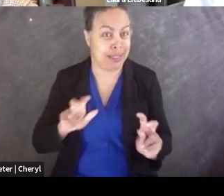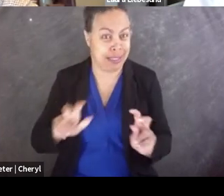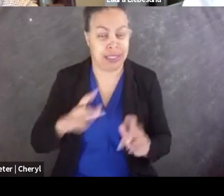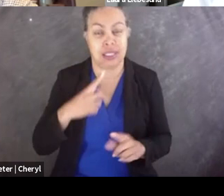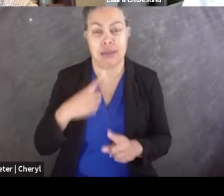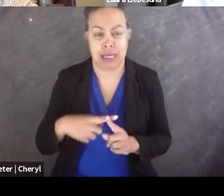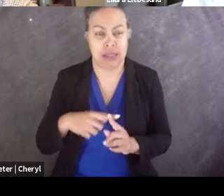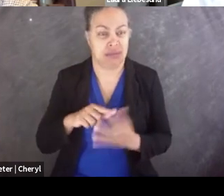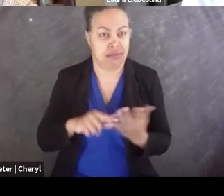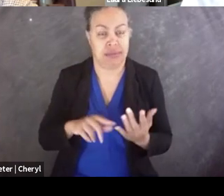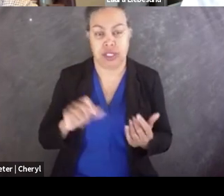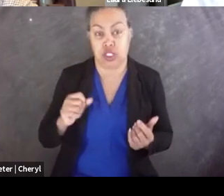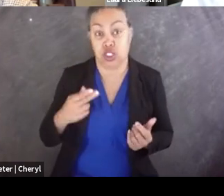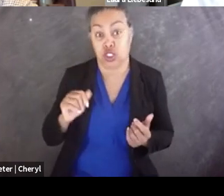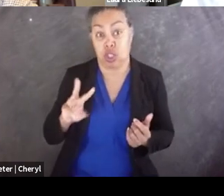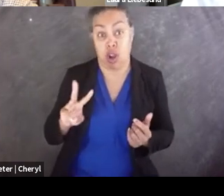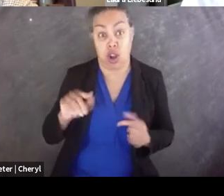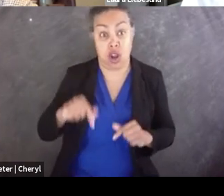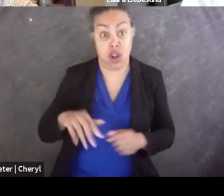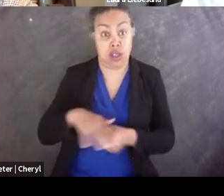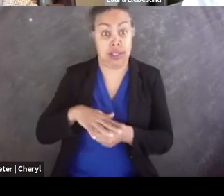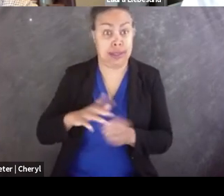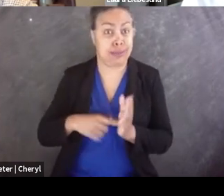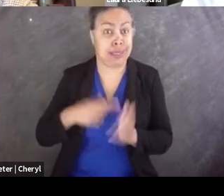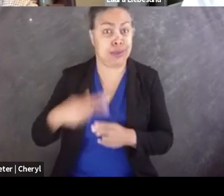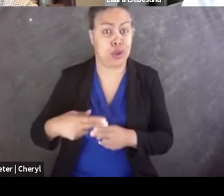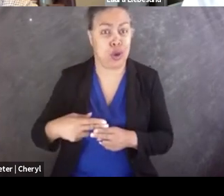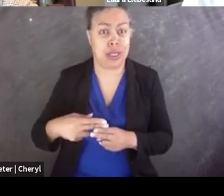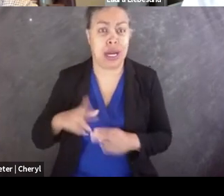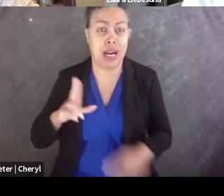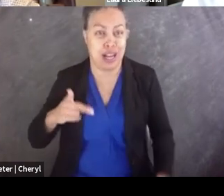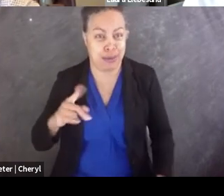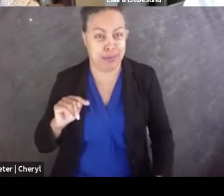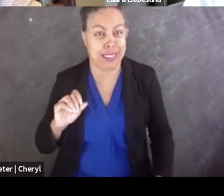The Shaw neighborhood, also sometimes referred to as Uptown